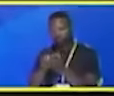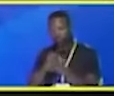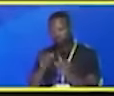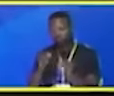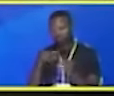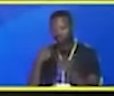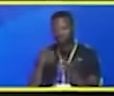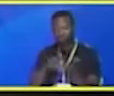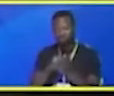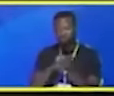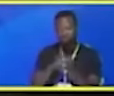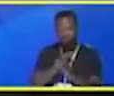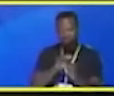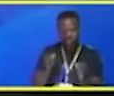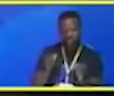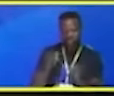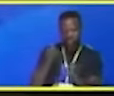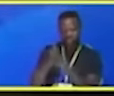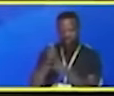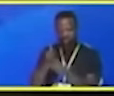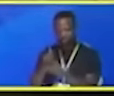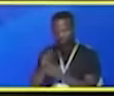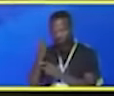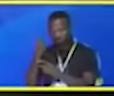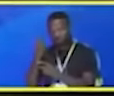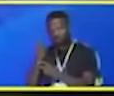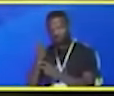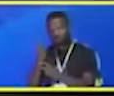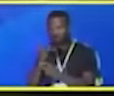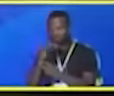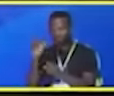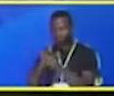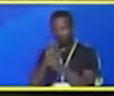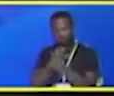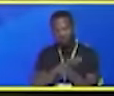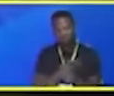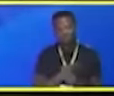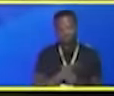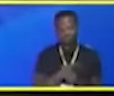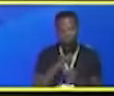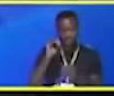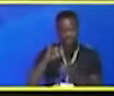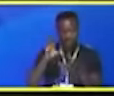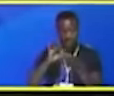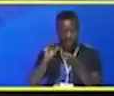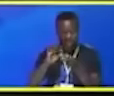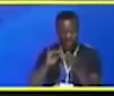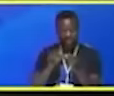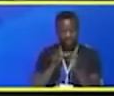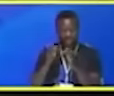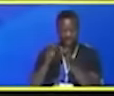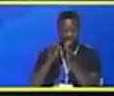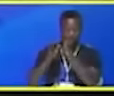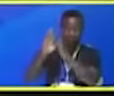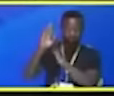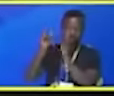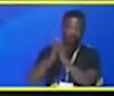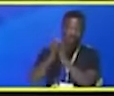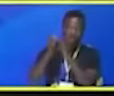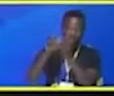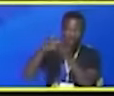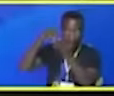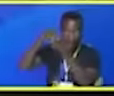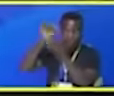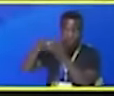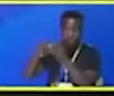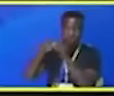weary, and there is no searching of his understanding. This is a very interesting description of the God we want to study. How do